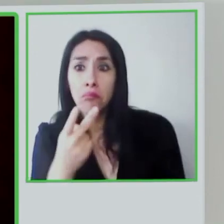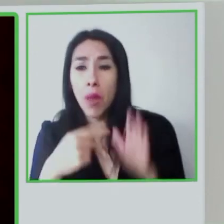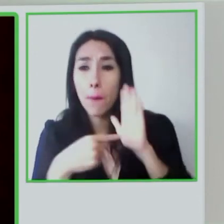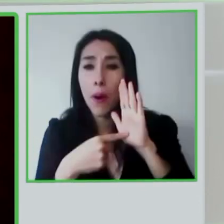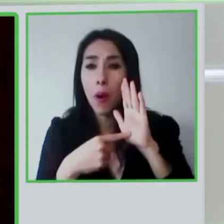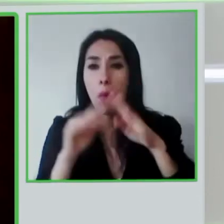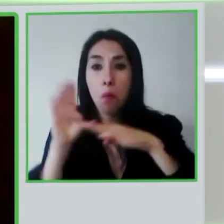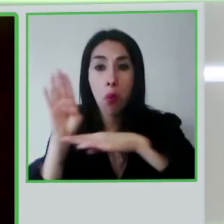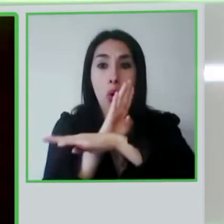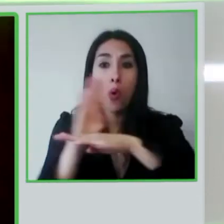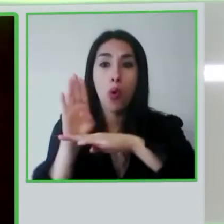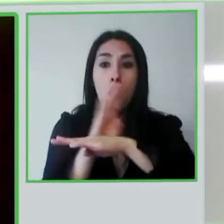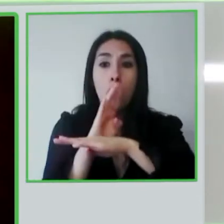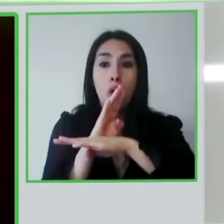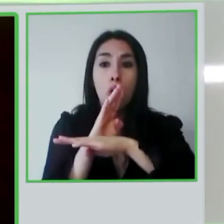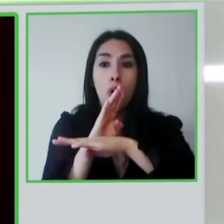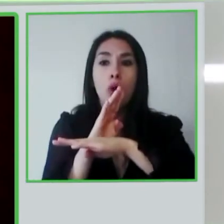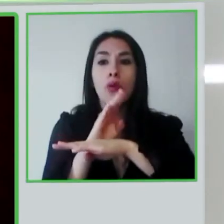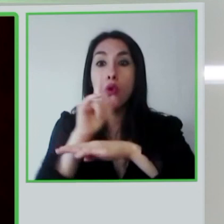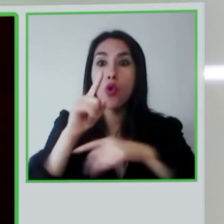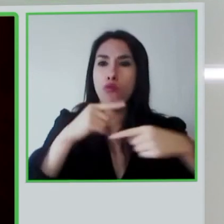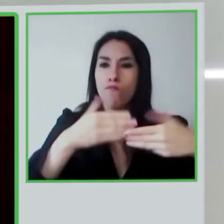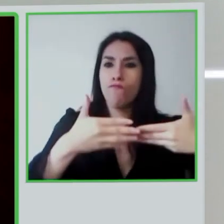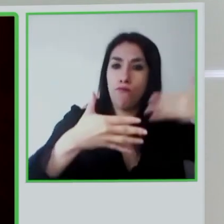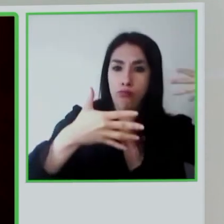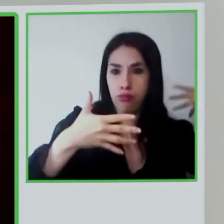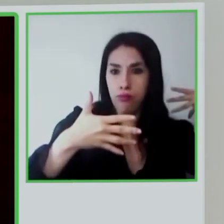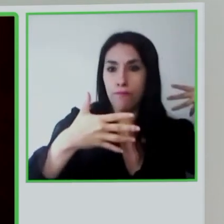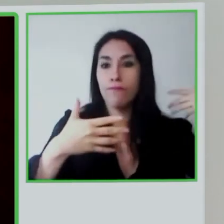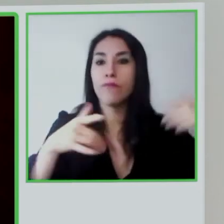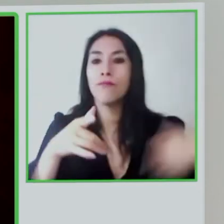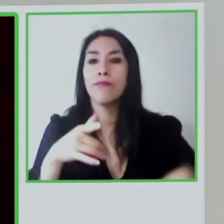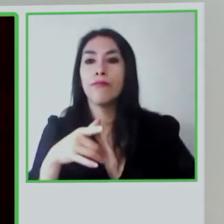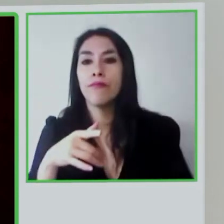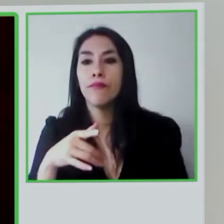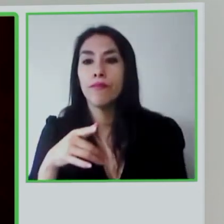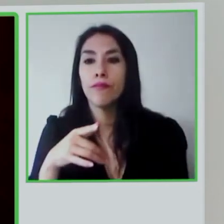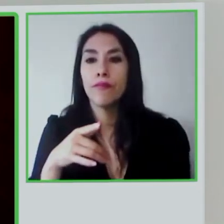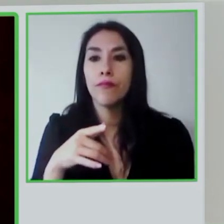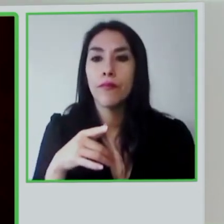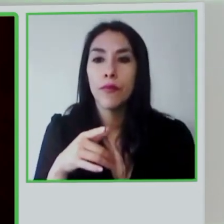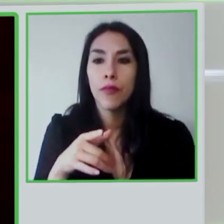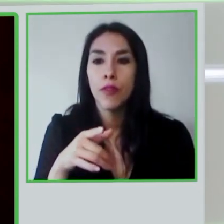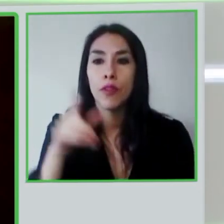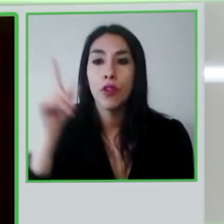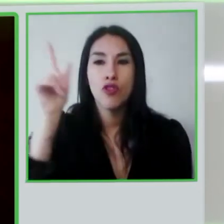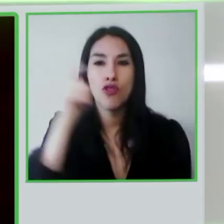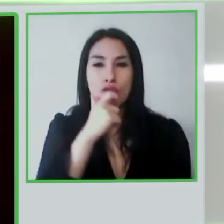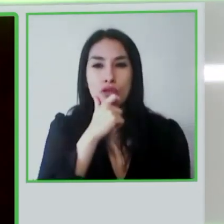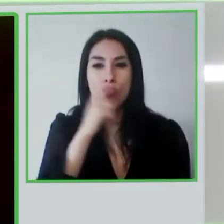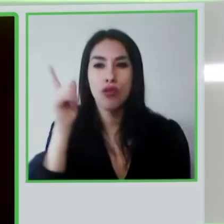One of my favorite stories is a bank in the UK that decided that managers should be